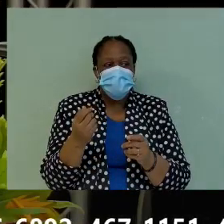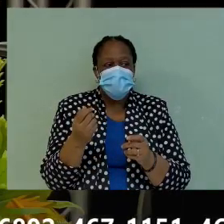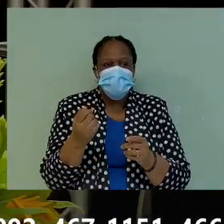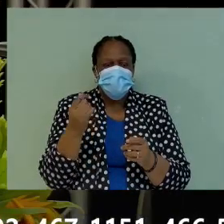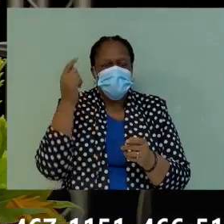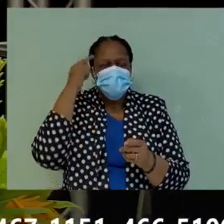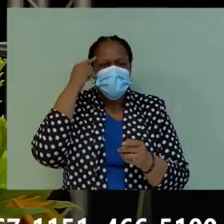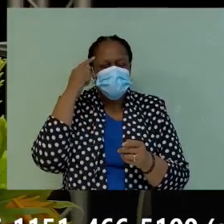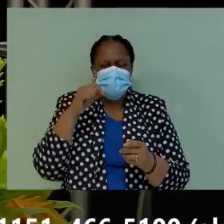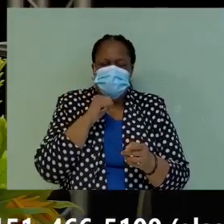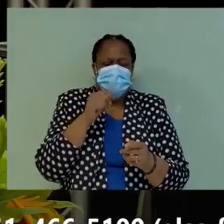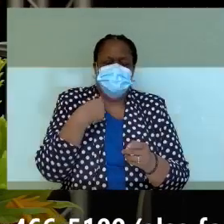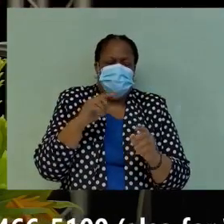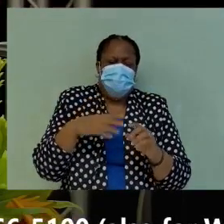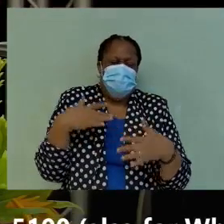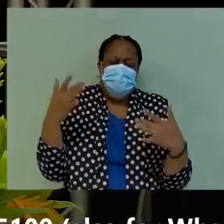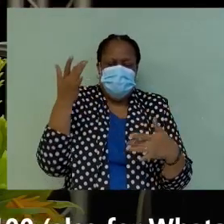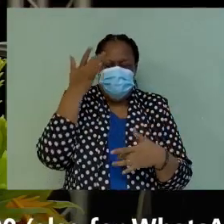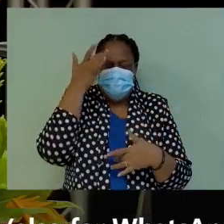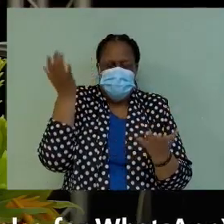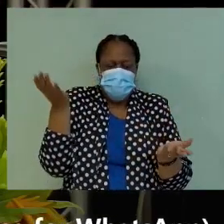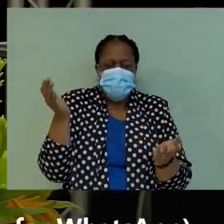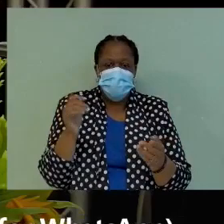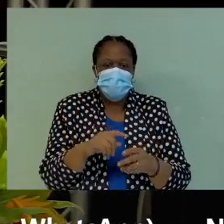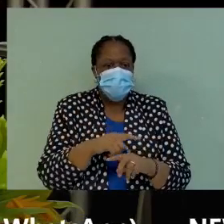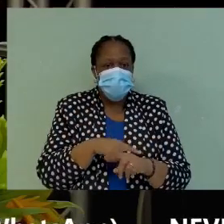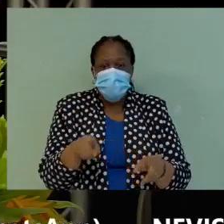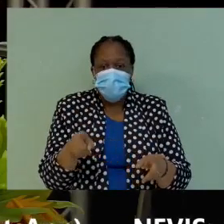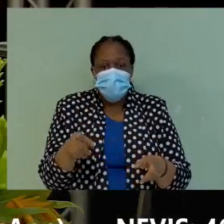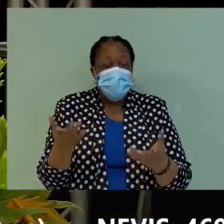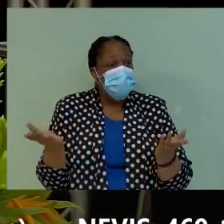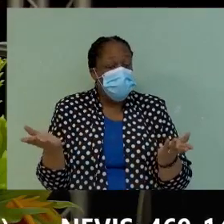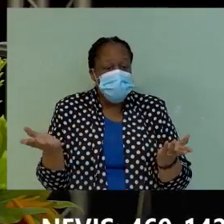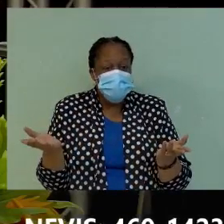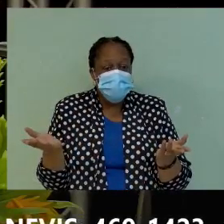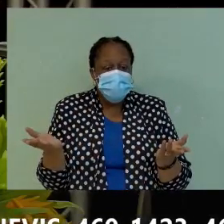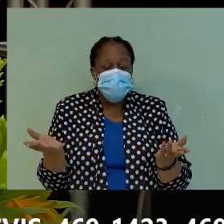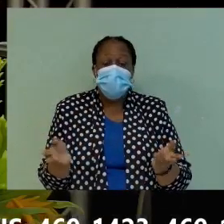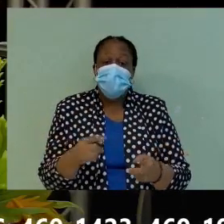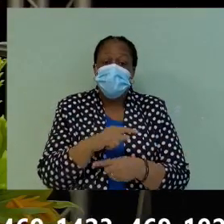mind. My life was, however, turned upside down in